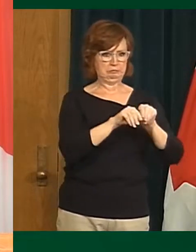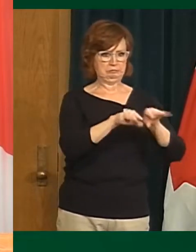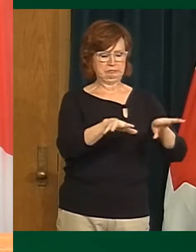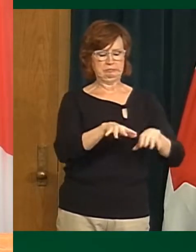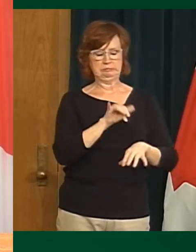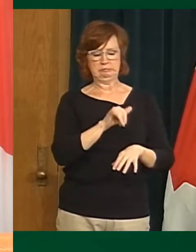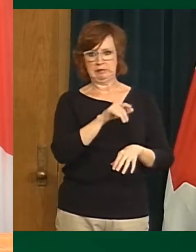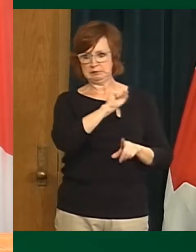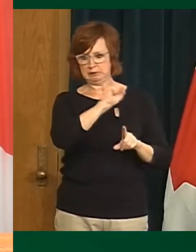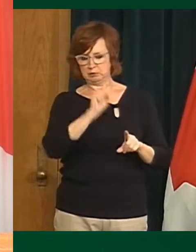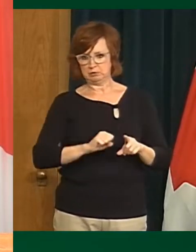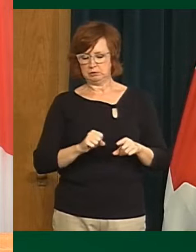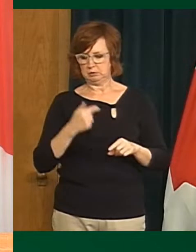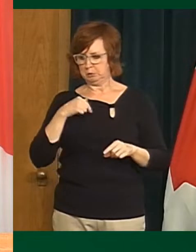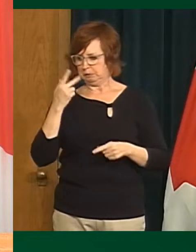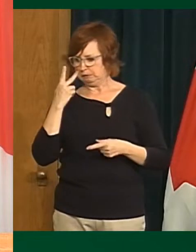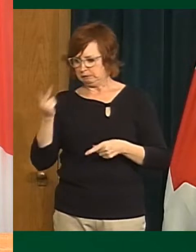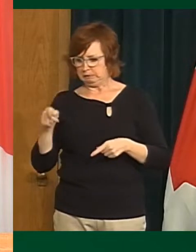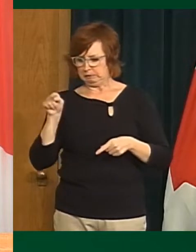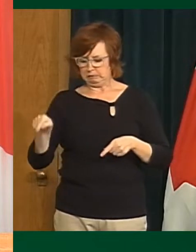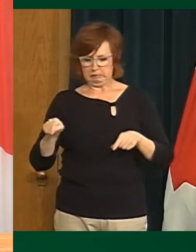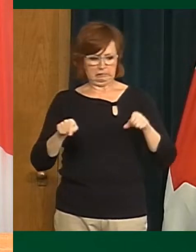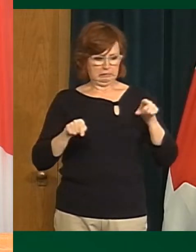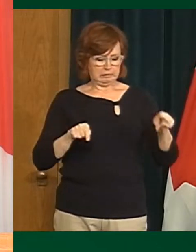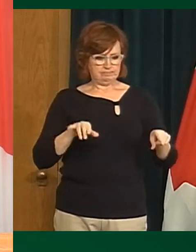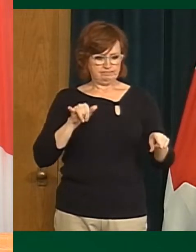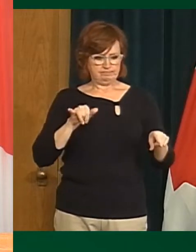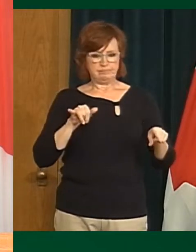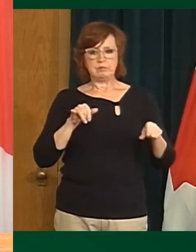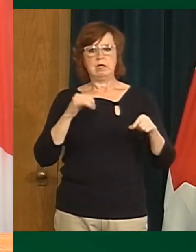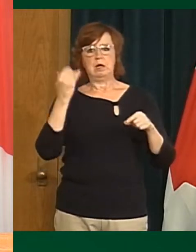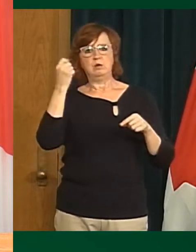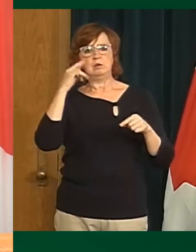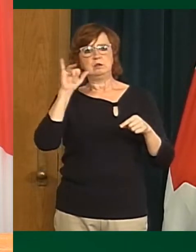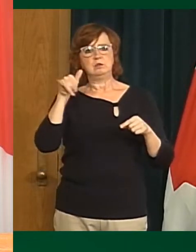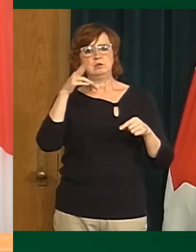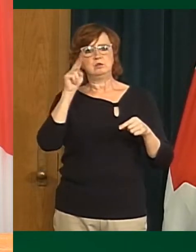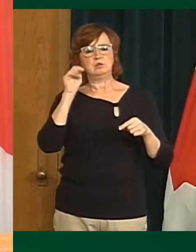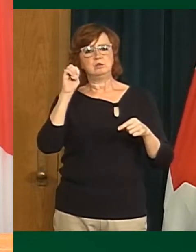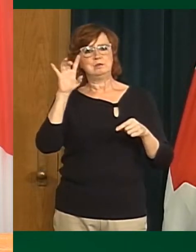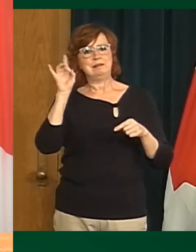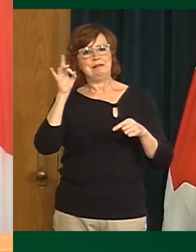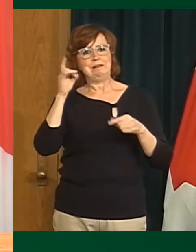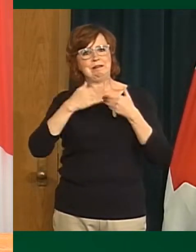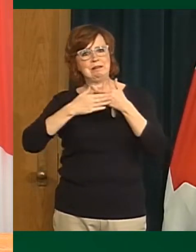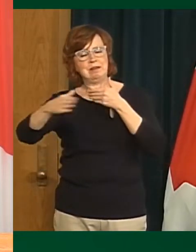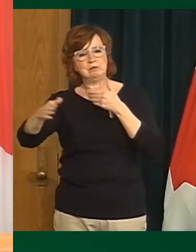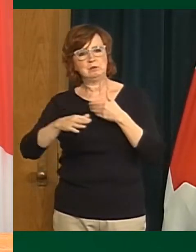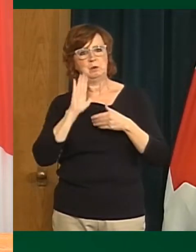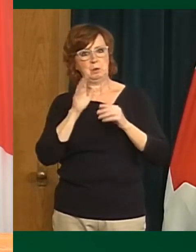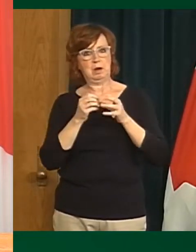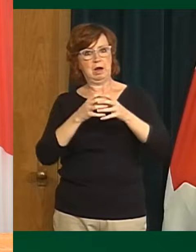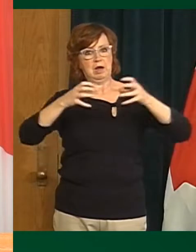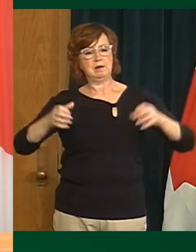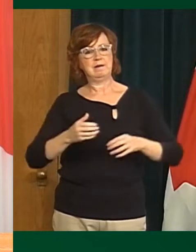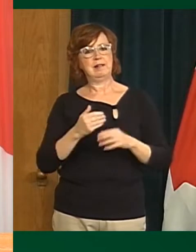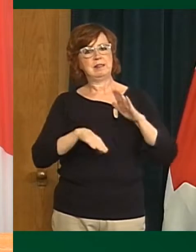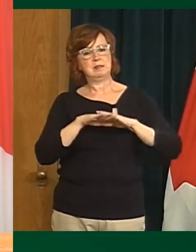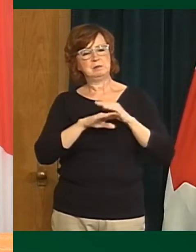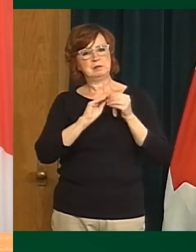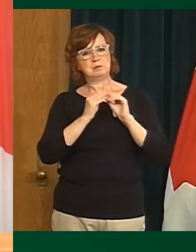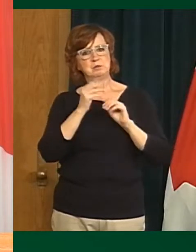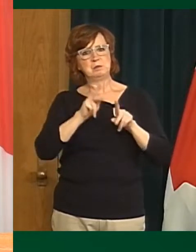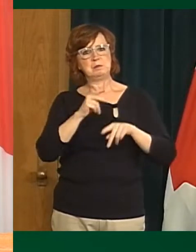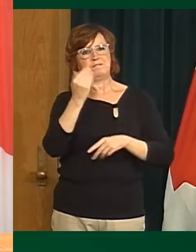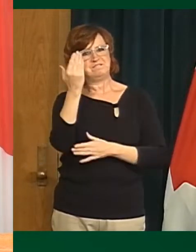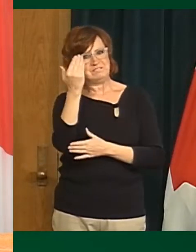Saskatchewan, even as we look forward on June 8th onwards, our indoor gathering size increasing to 15 and our outdoor gathering